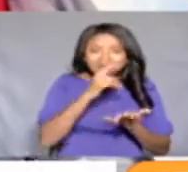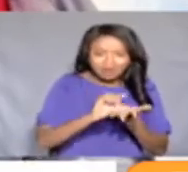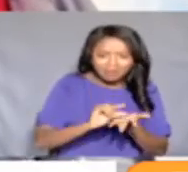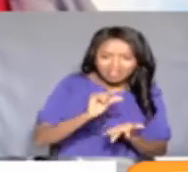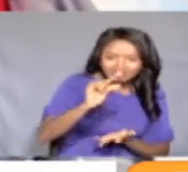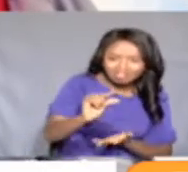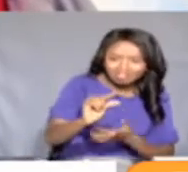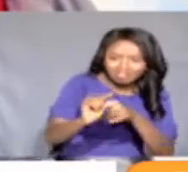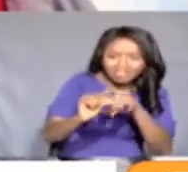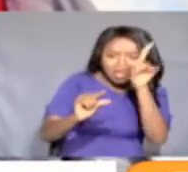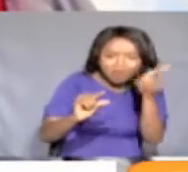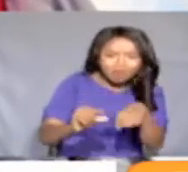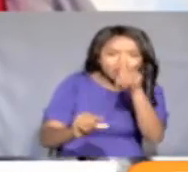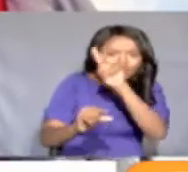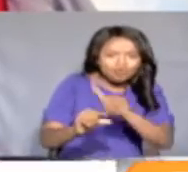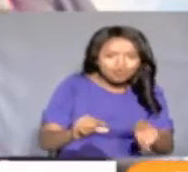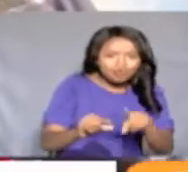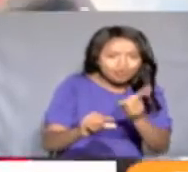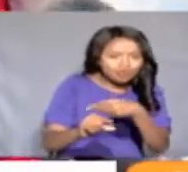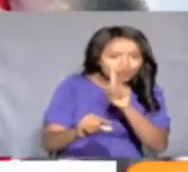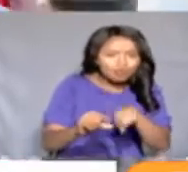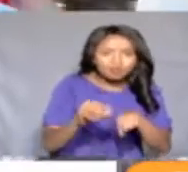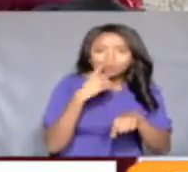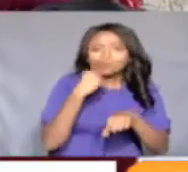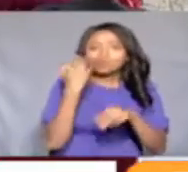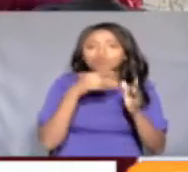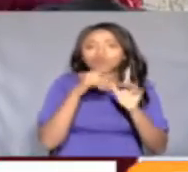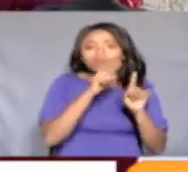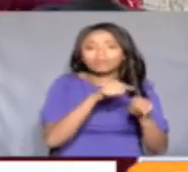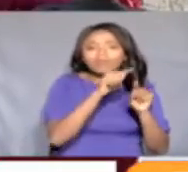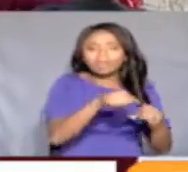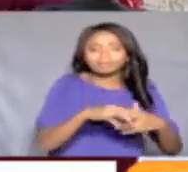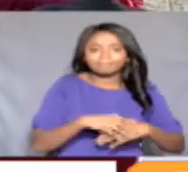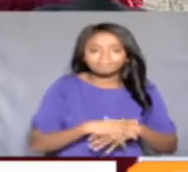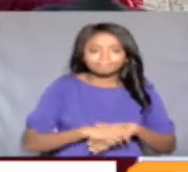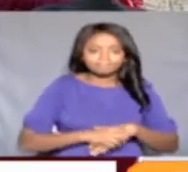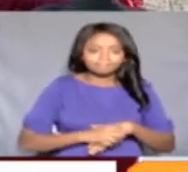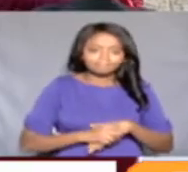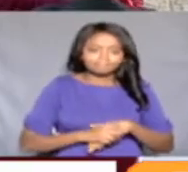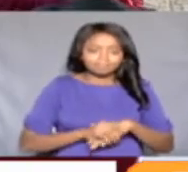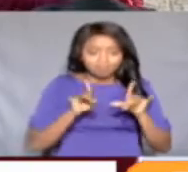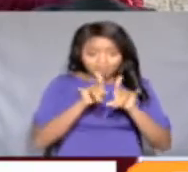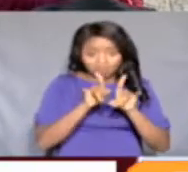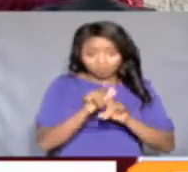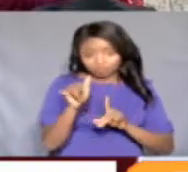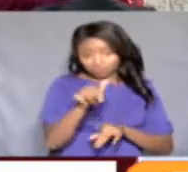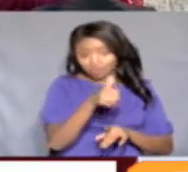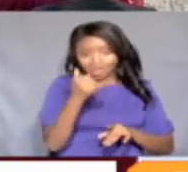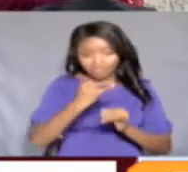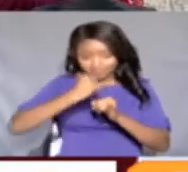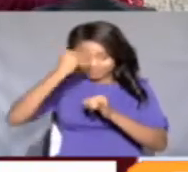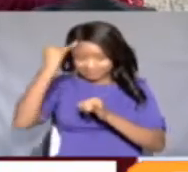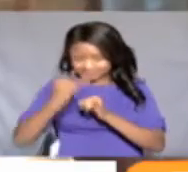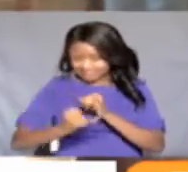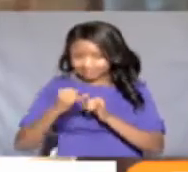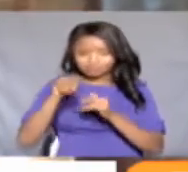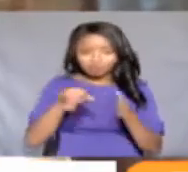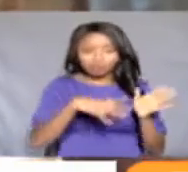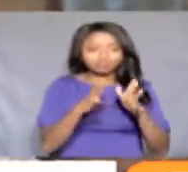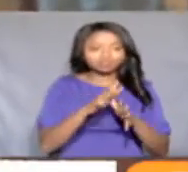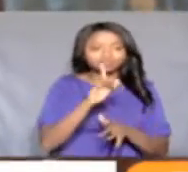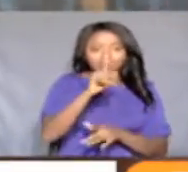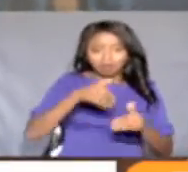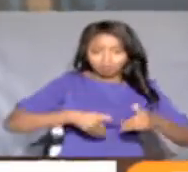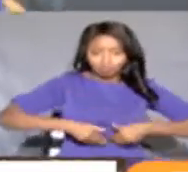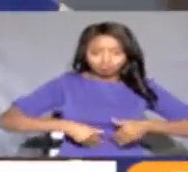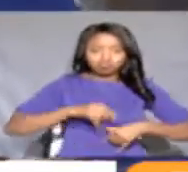who bears the responsibility? Thank you. Asante sana. Wacha nipatiane nafasi ya mwisho hapa kwa kijana